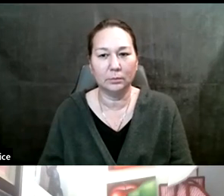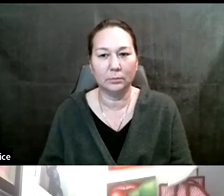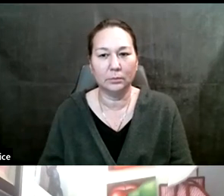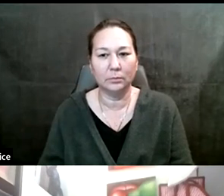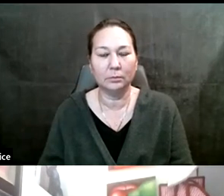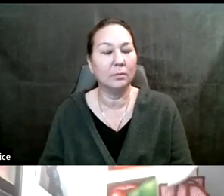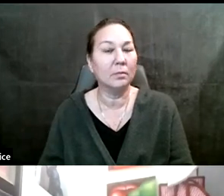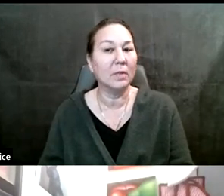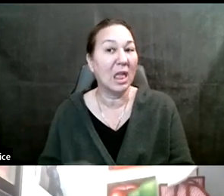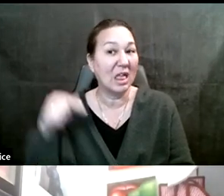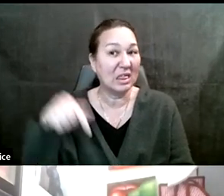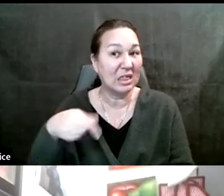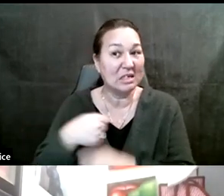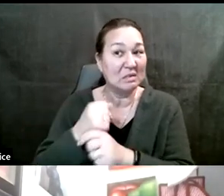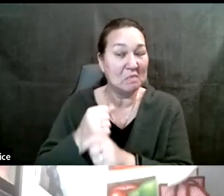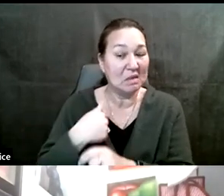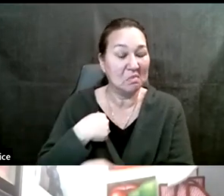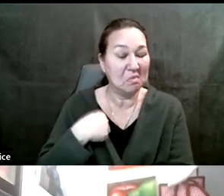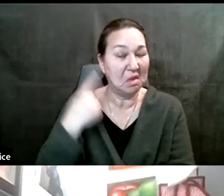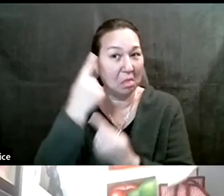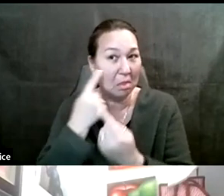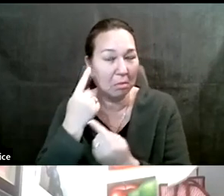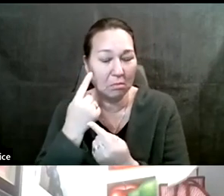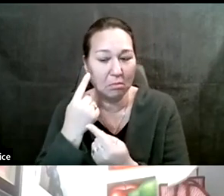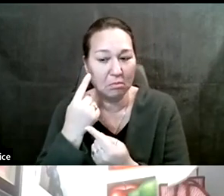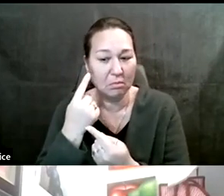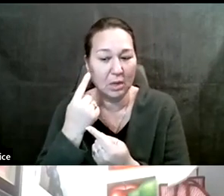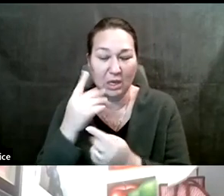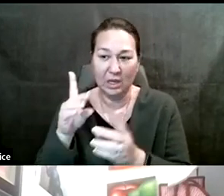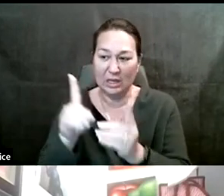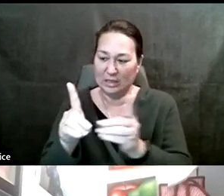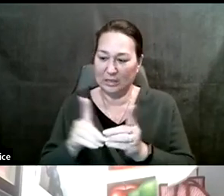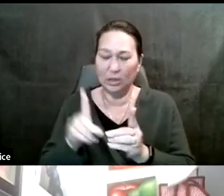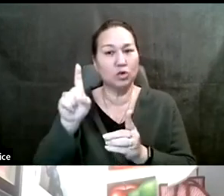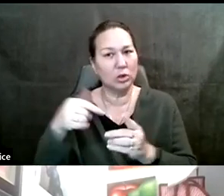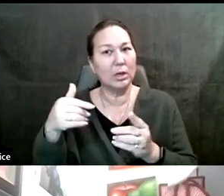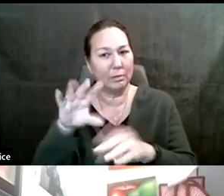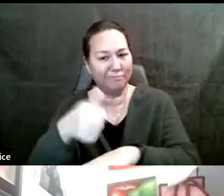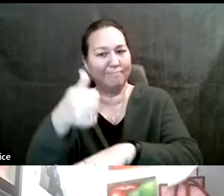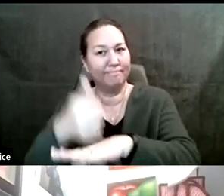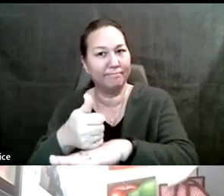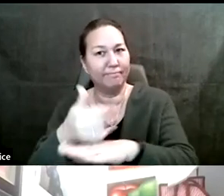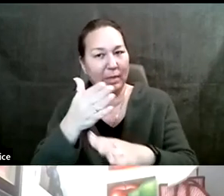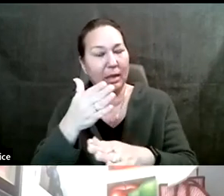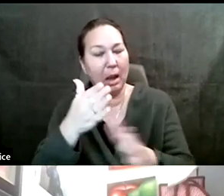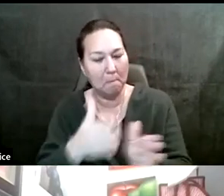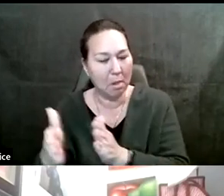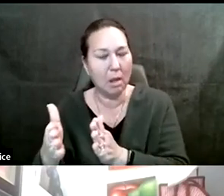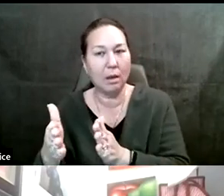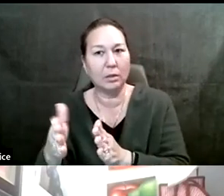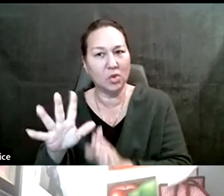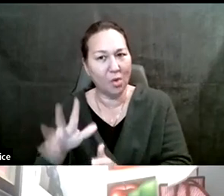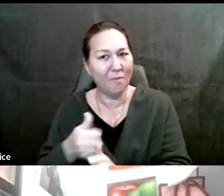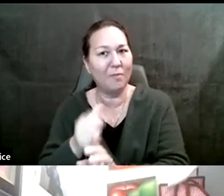so this makes me think that the district should have a plan to follow up what's happening